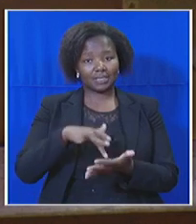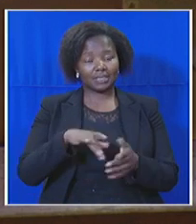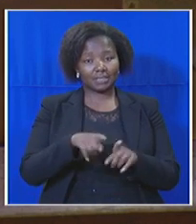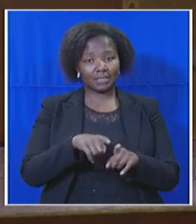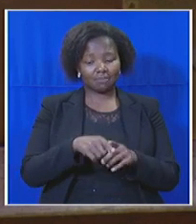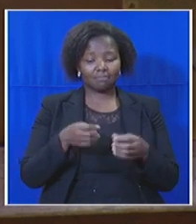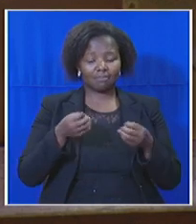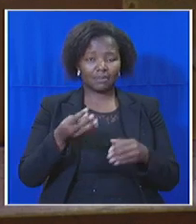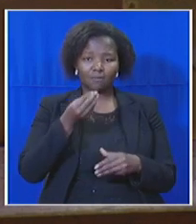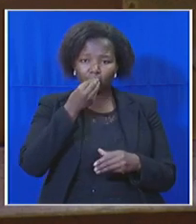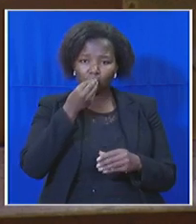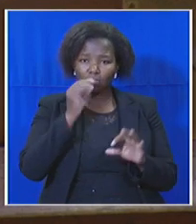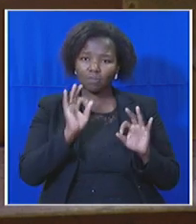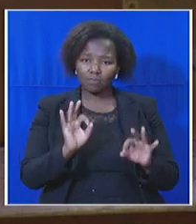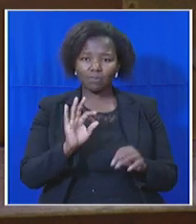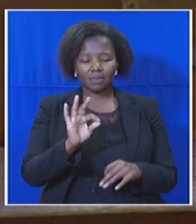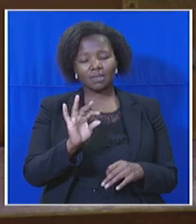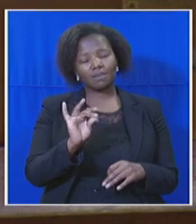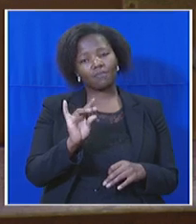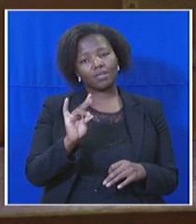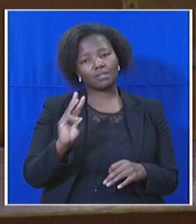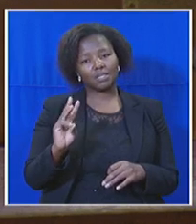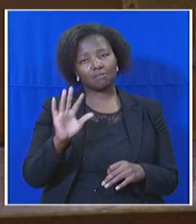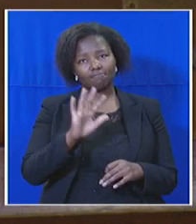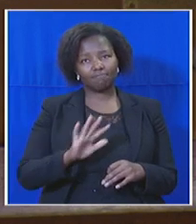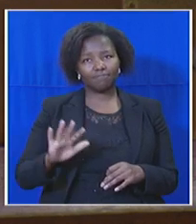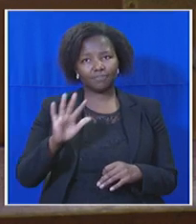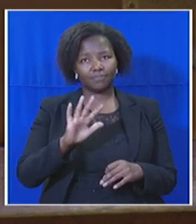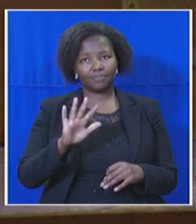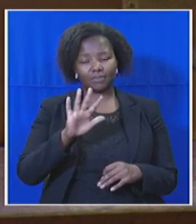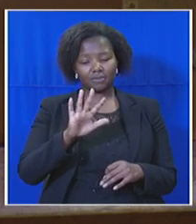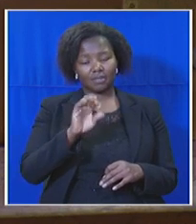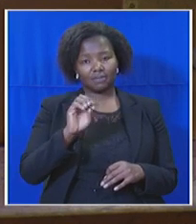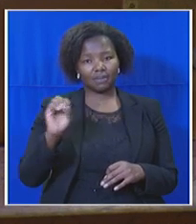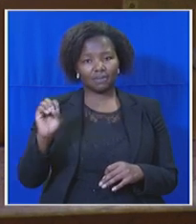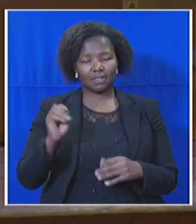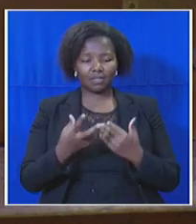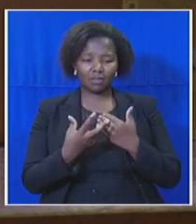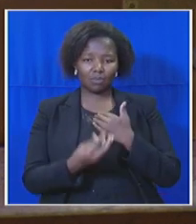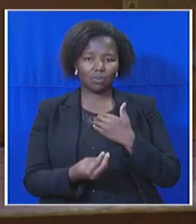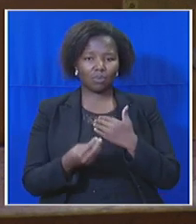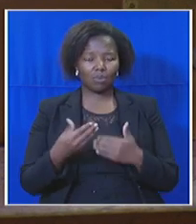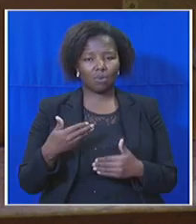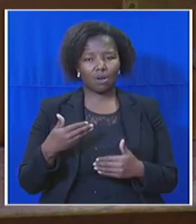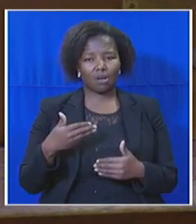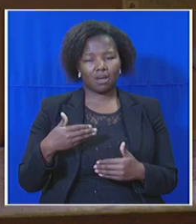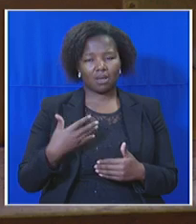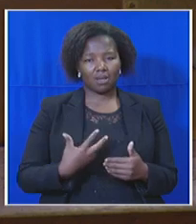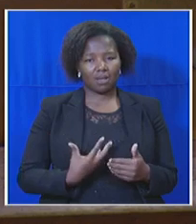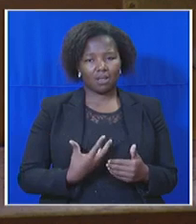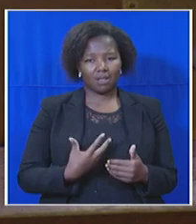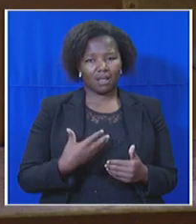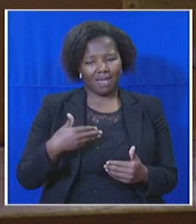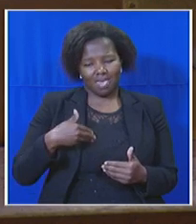meals on a daily basis for more than 500 poor young and old people who are